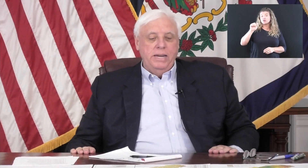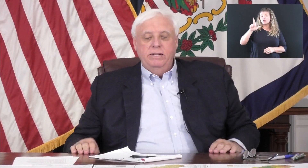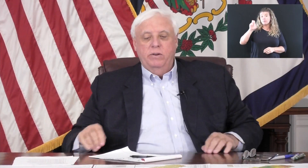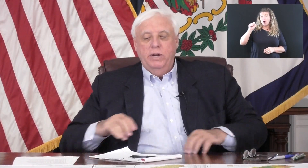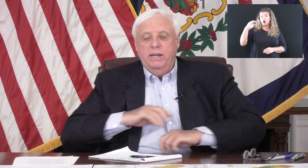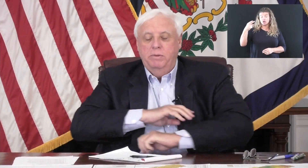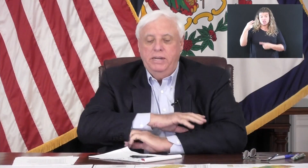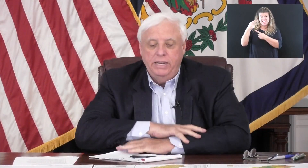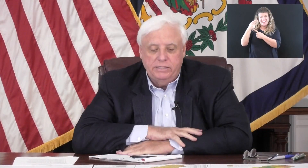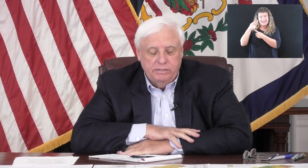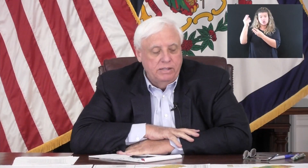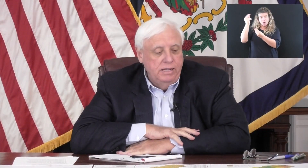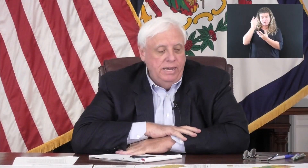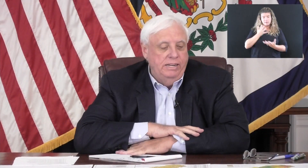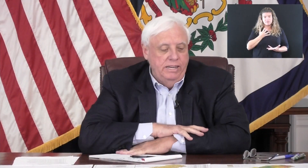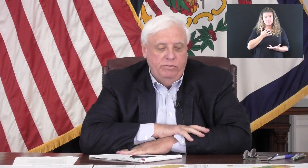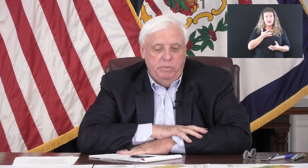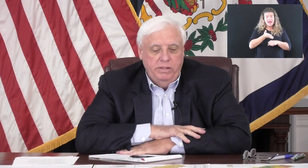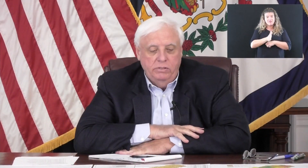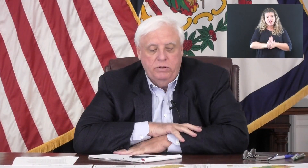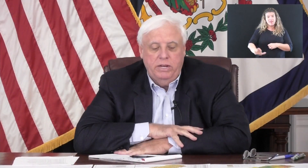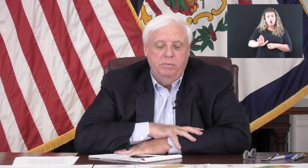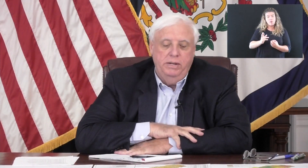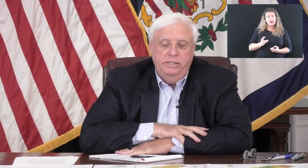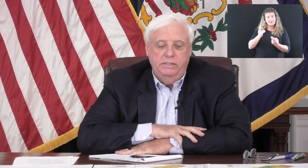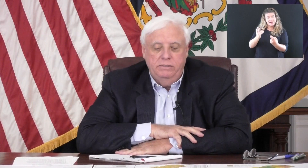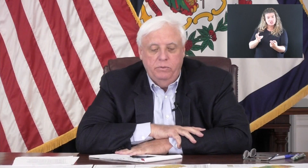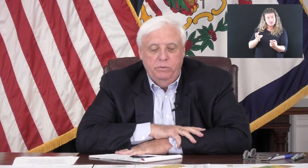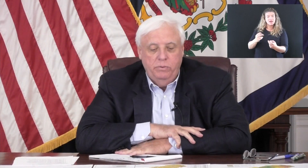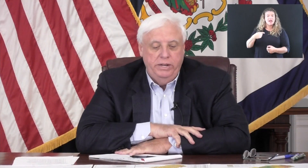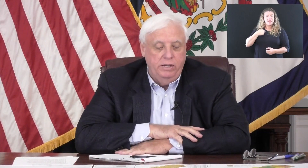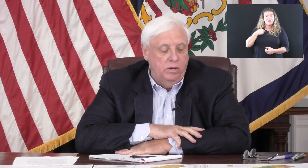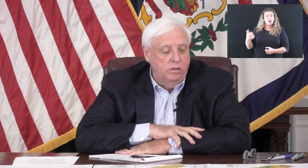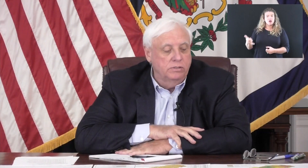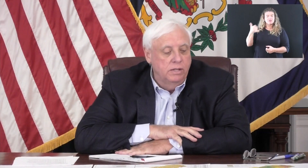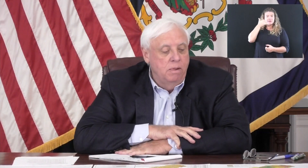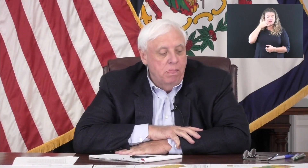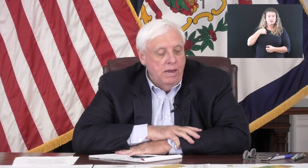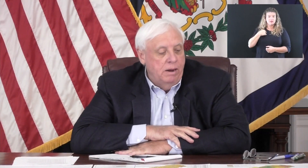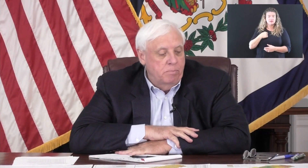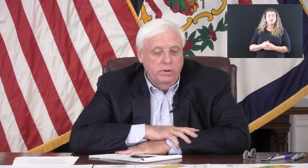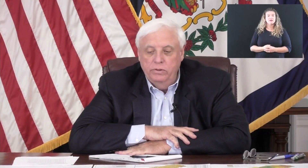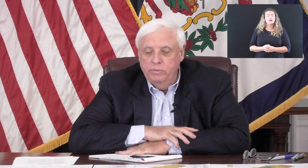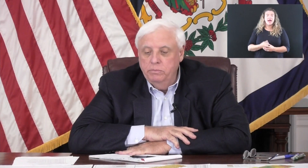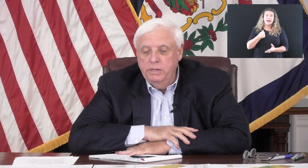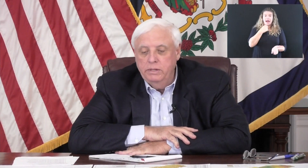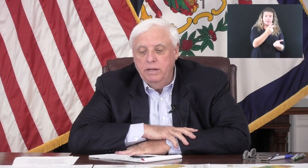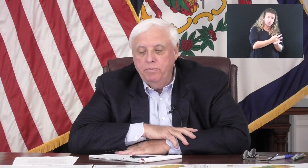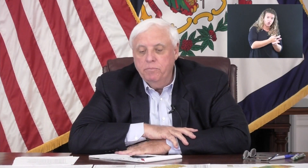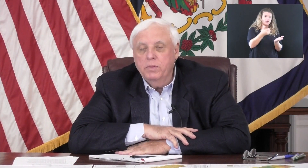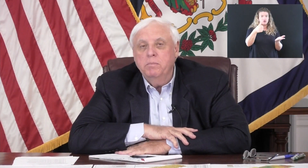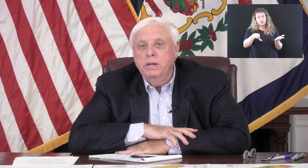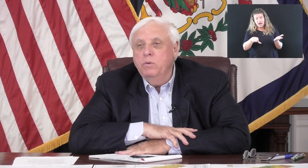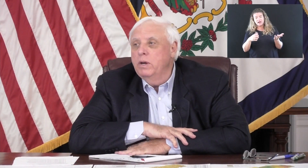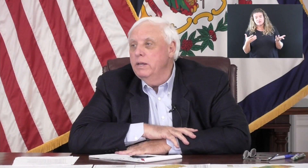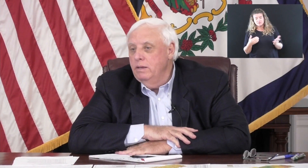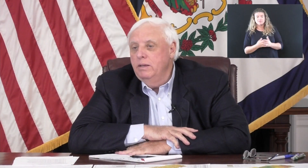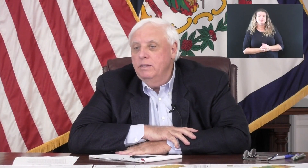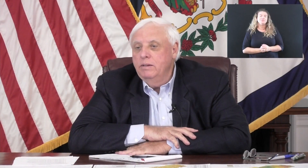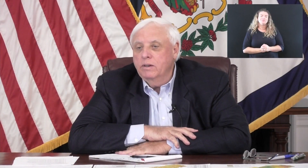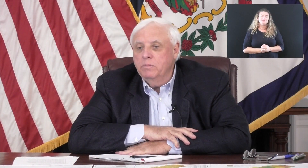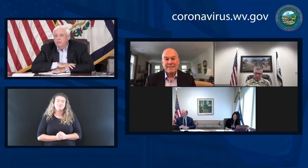has made their recommendations and gives me those recommendations, and when he calls, I approve. But